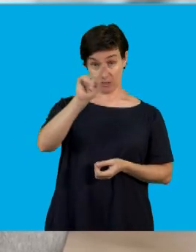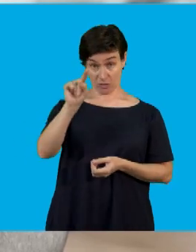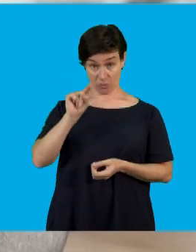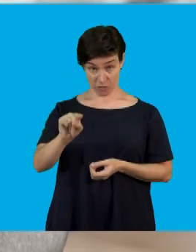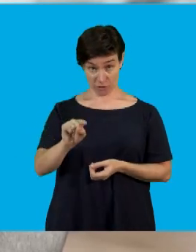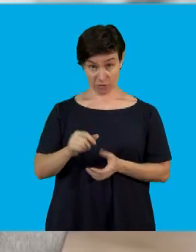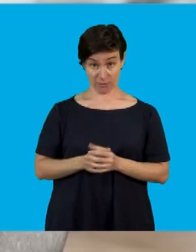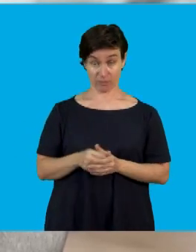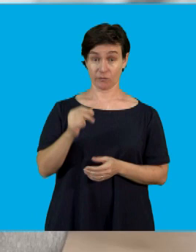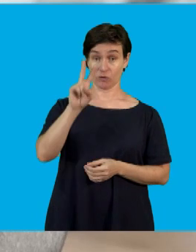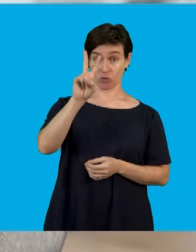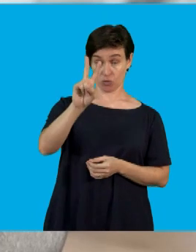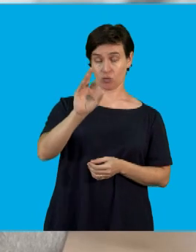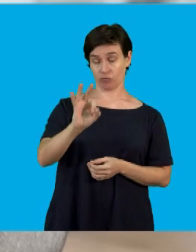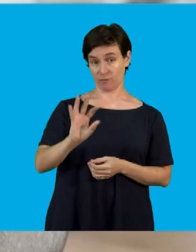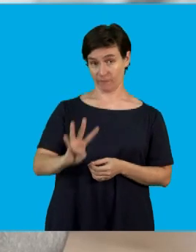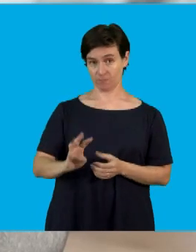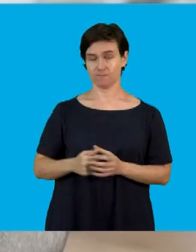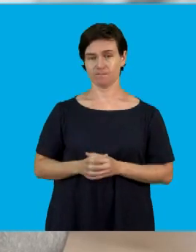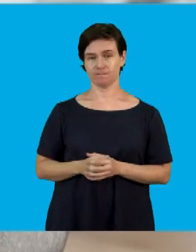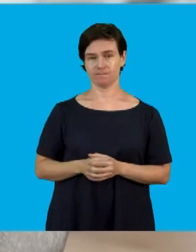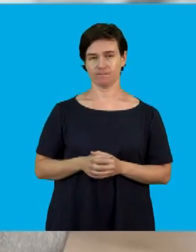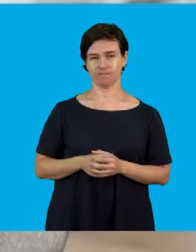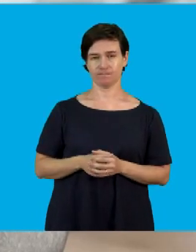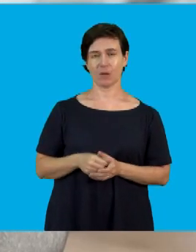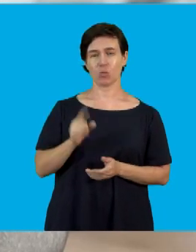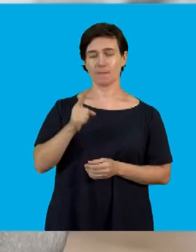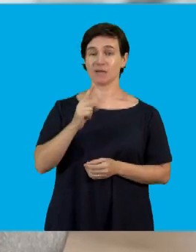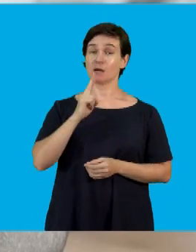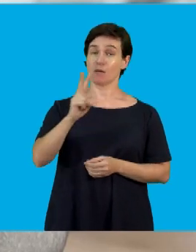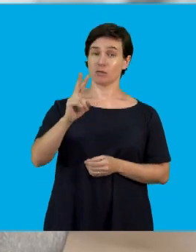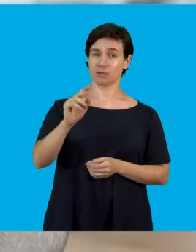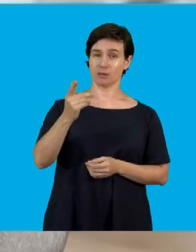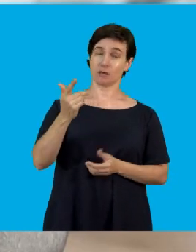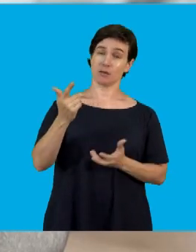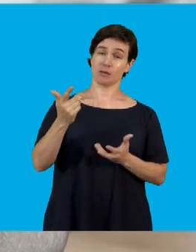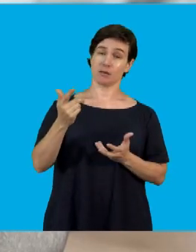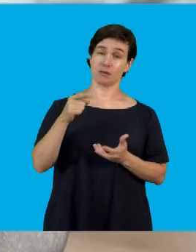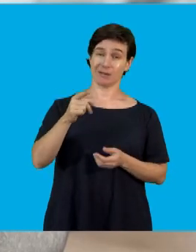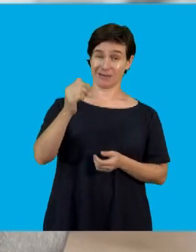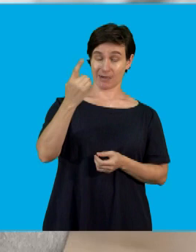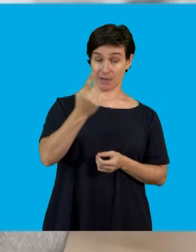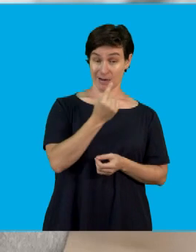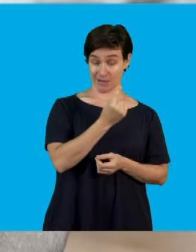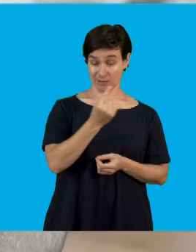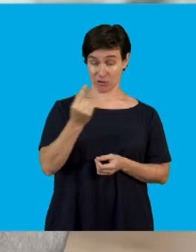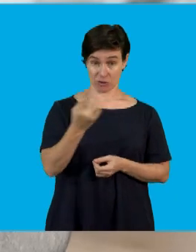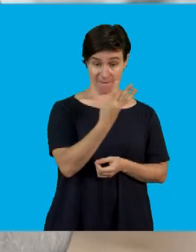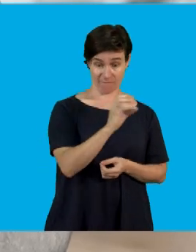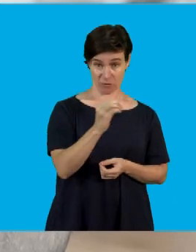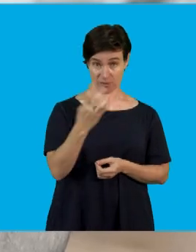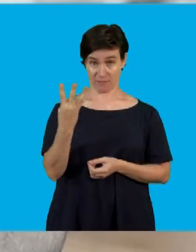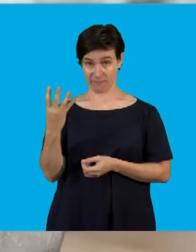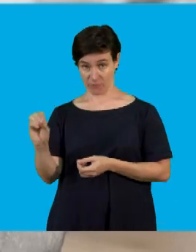questions, question 2, question 3, and question 4. And from these 3, you need to answer 2. Each consists of 40 marks. In total